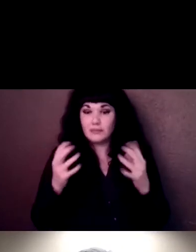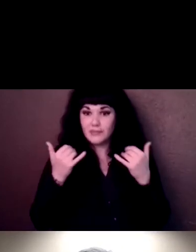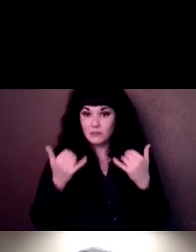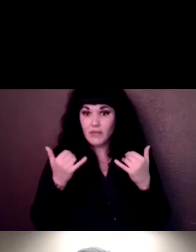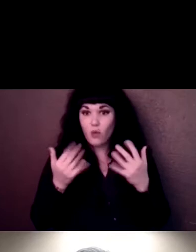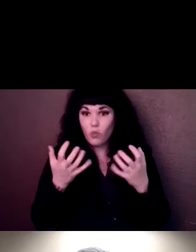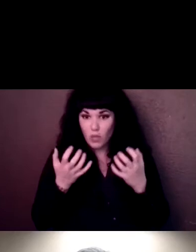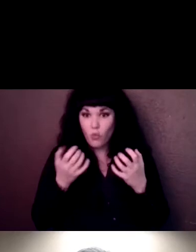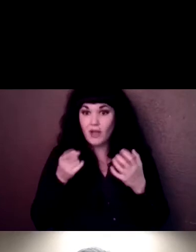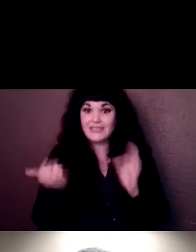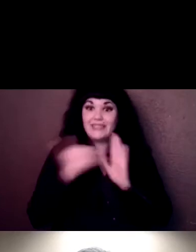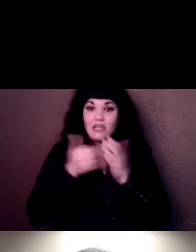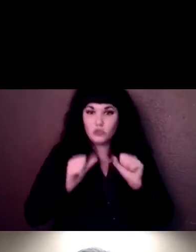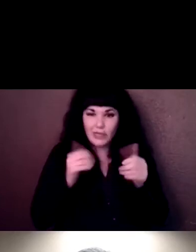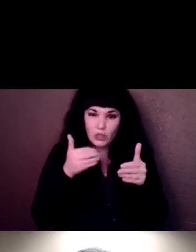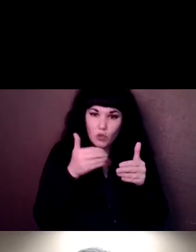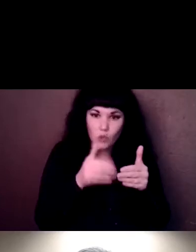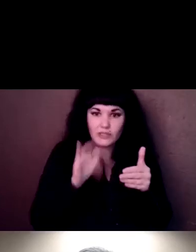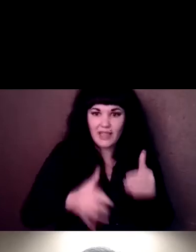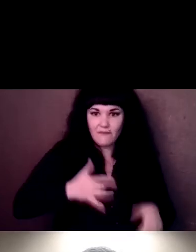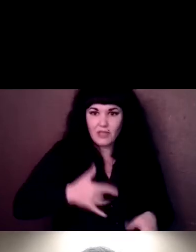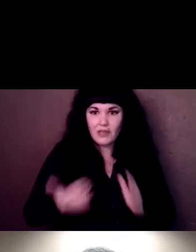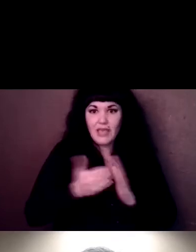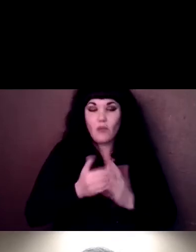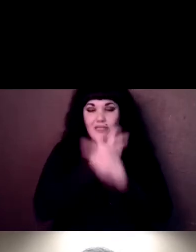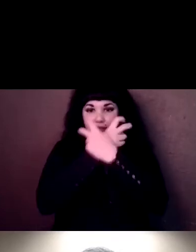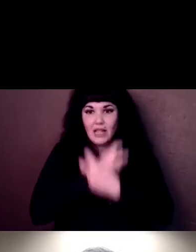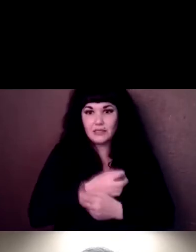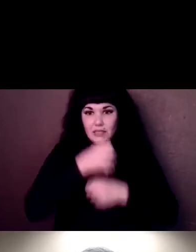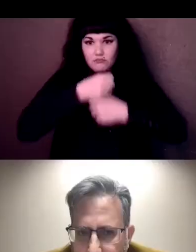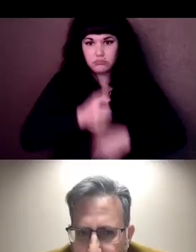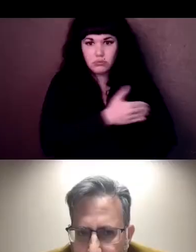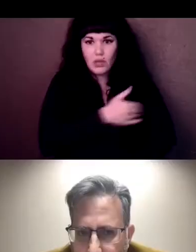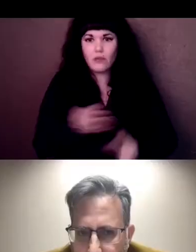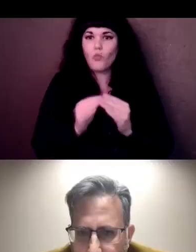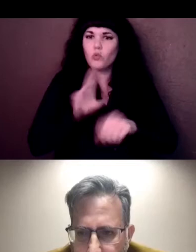the skeleton were more normalized.